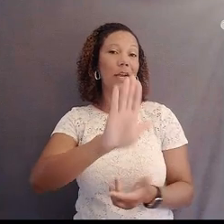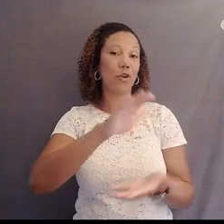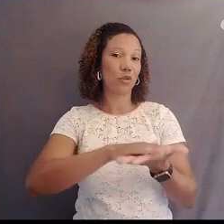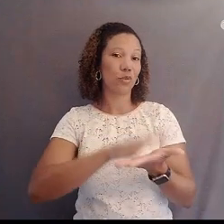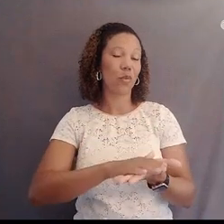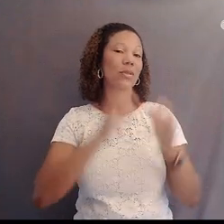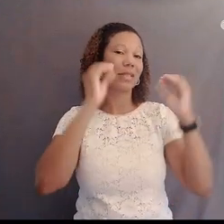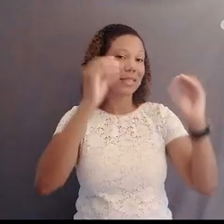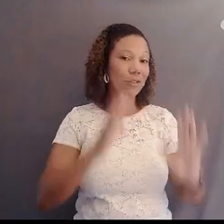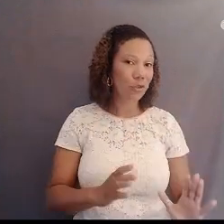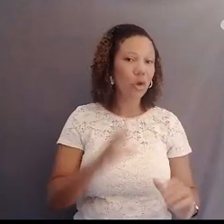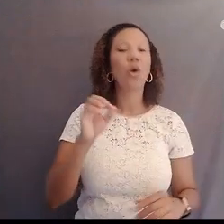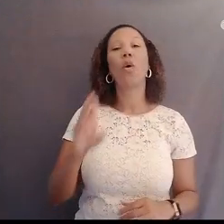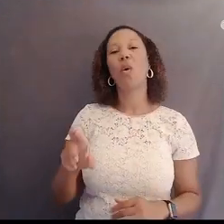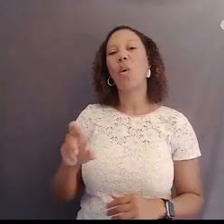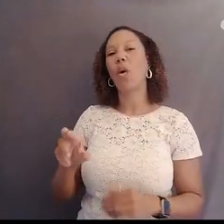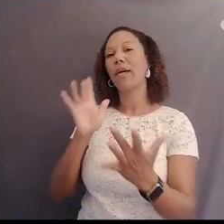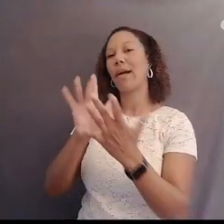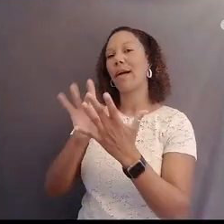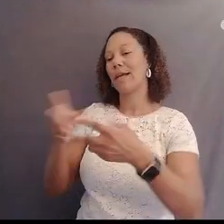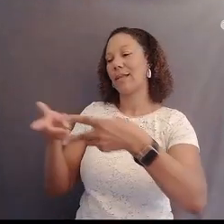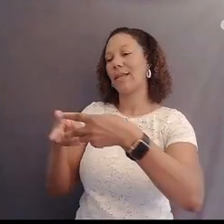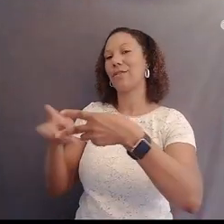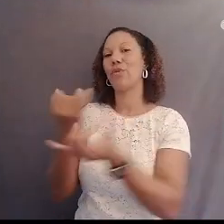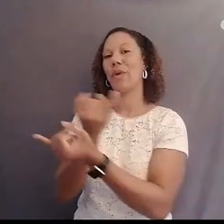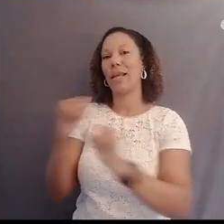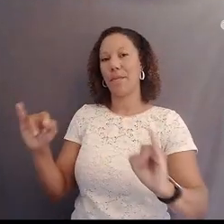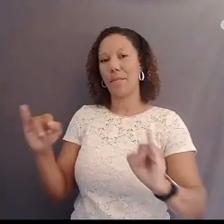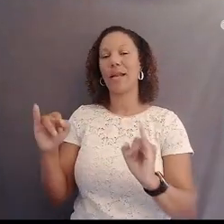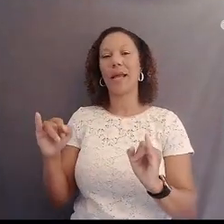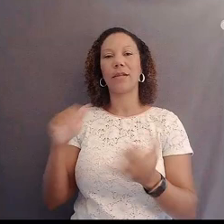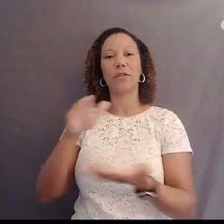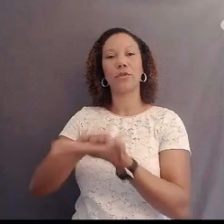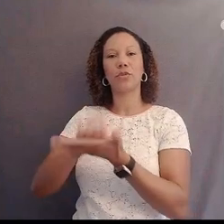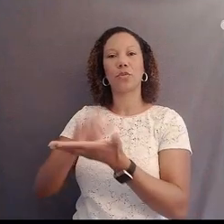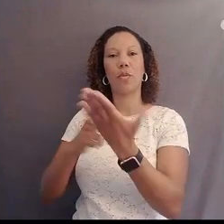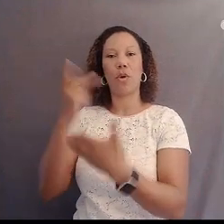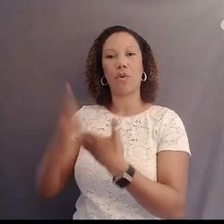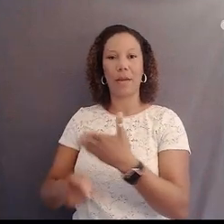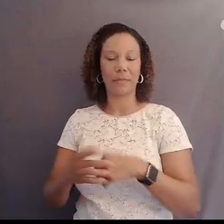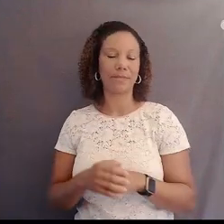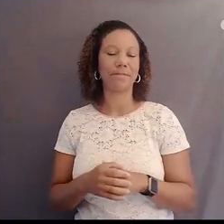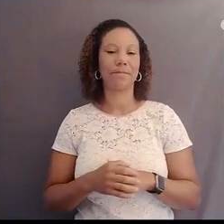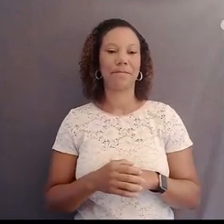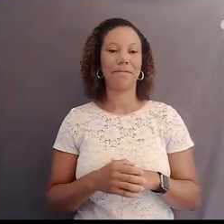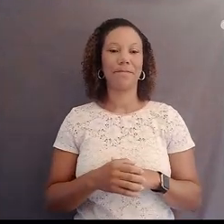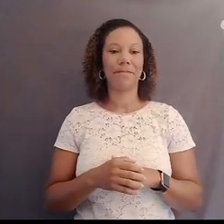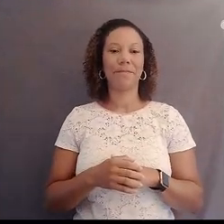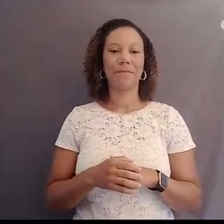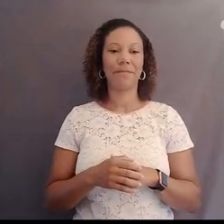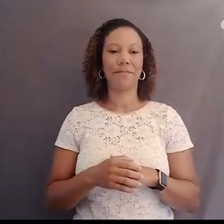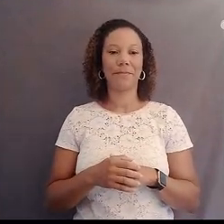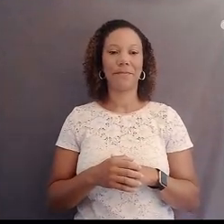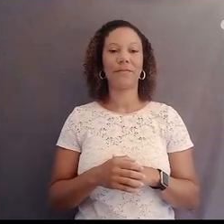schools noted above that offer independent study programs. So Las Flores High School and the Elk